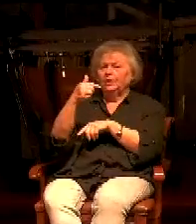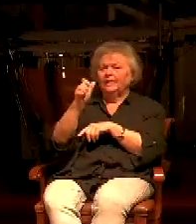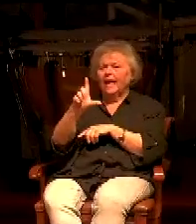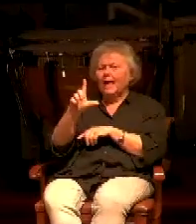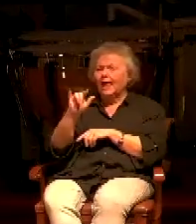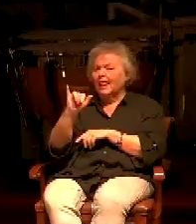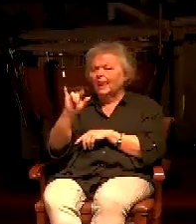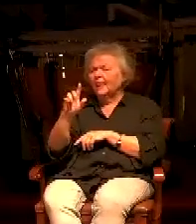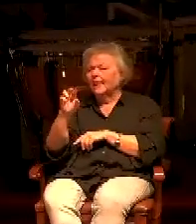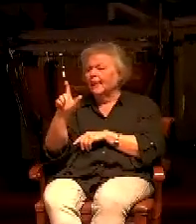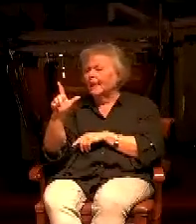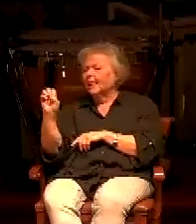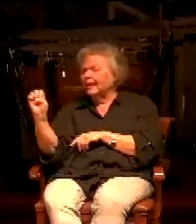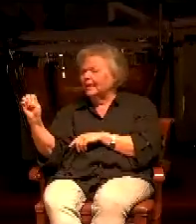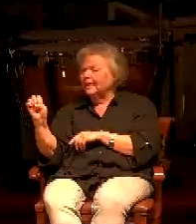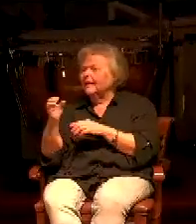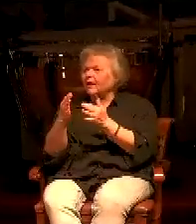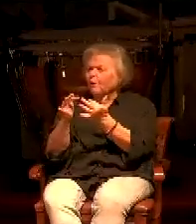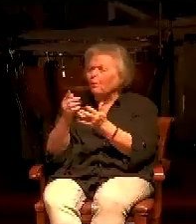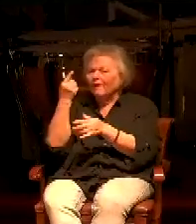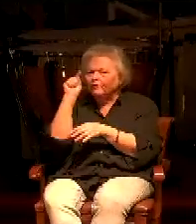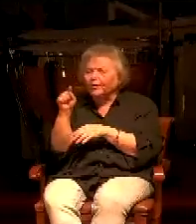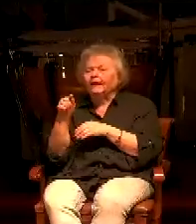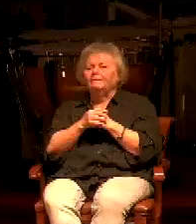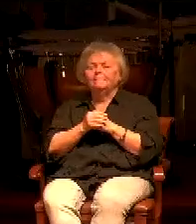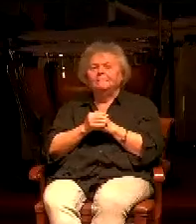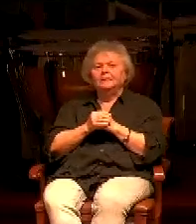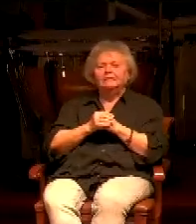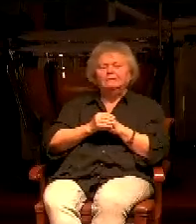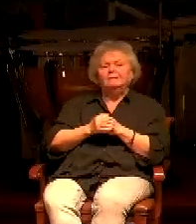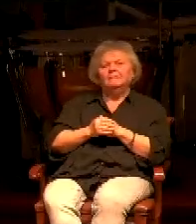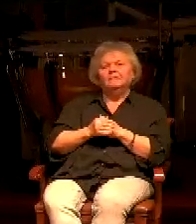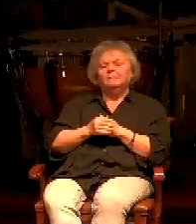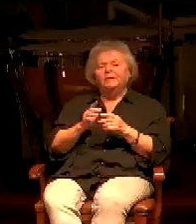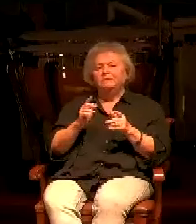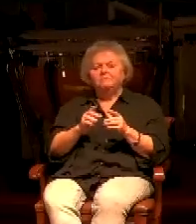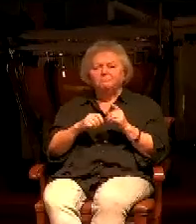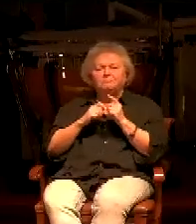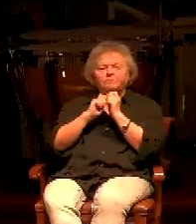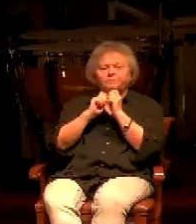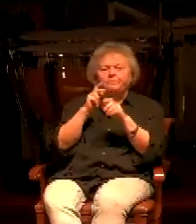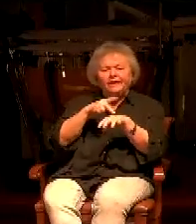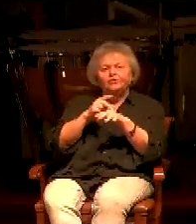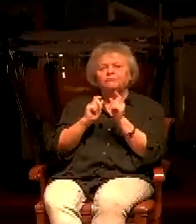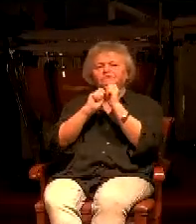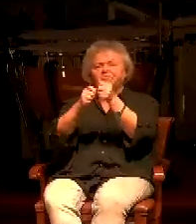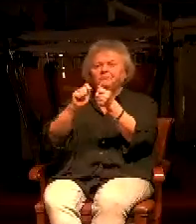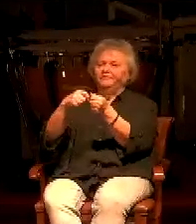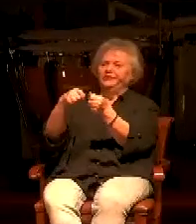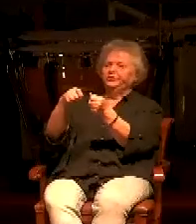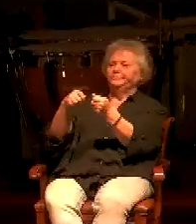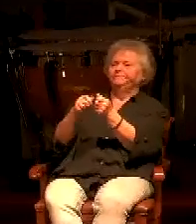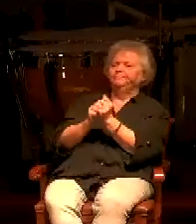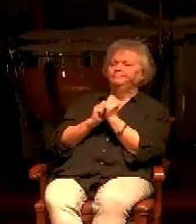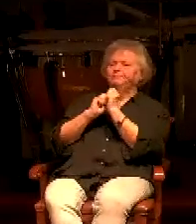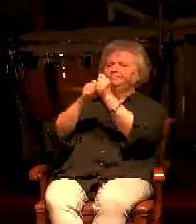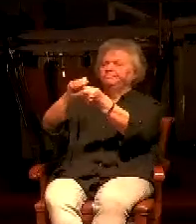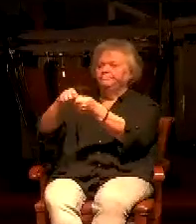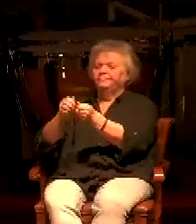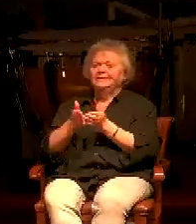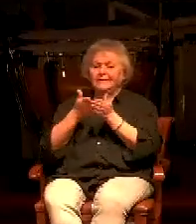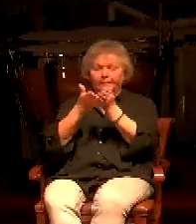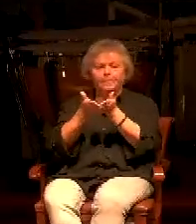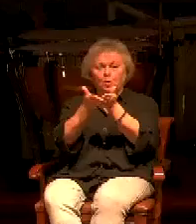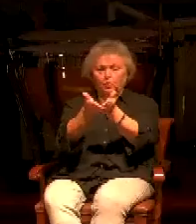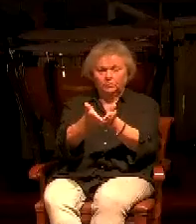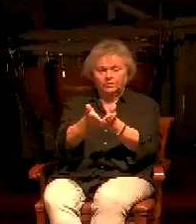on the sea, on the shore. Now, we don't know why Peter's fishing. Maybe it's because it's comfortable to him. Maybe it's because he's hungry. Maybe he's going back to that business because he thinks